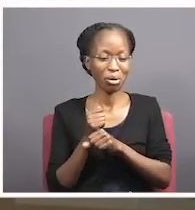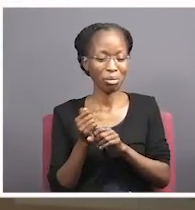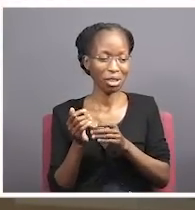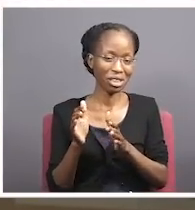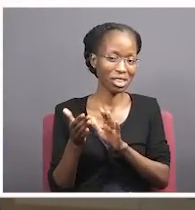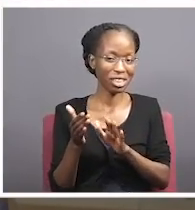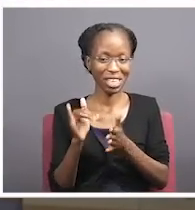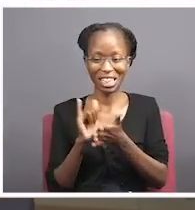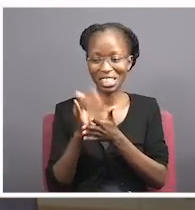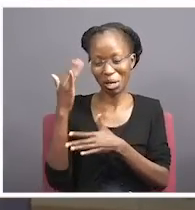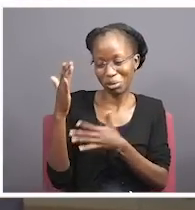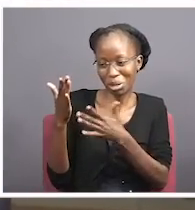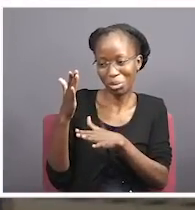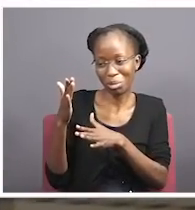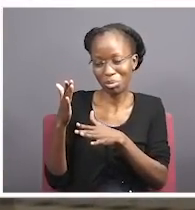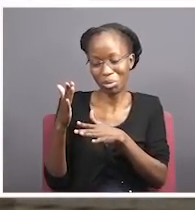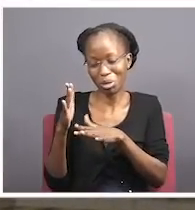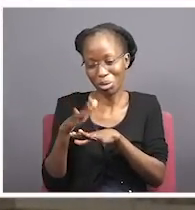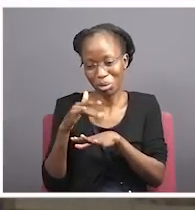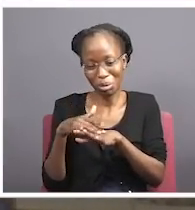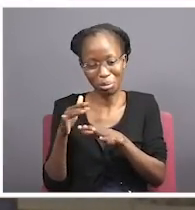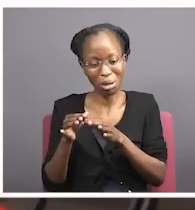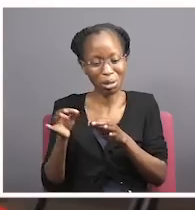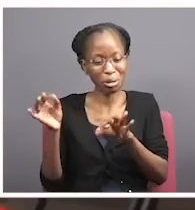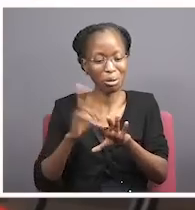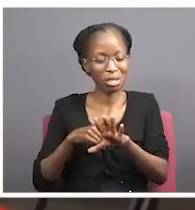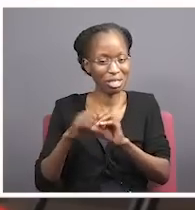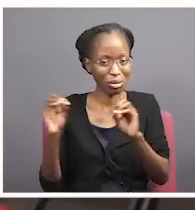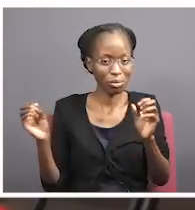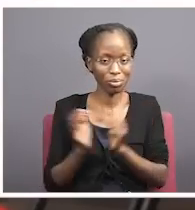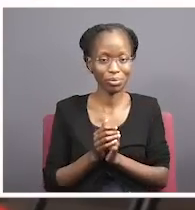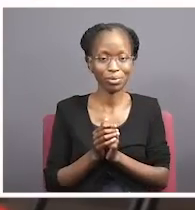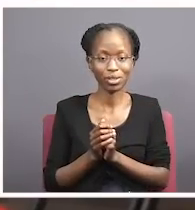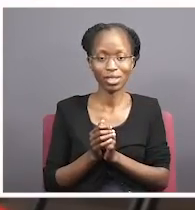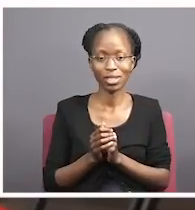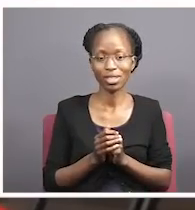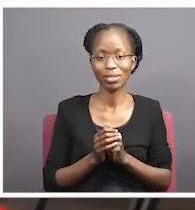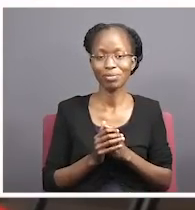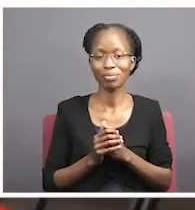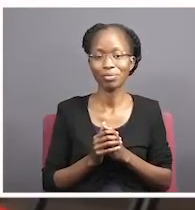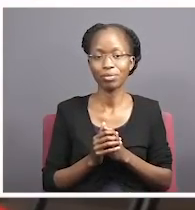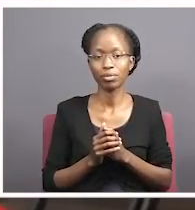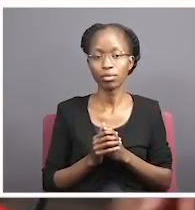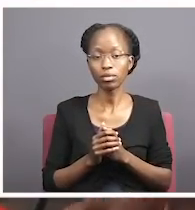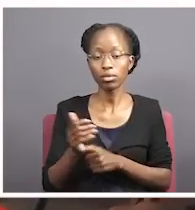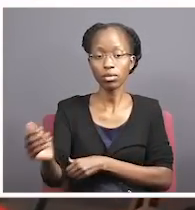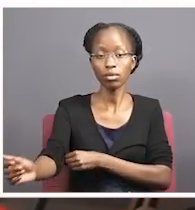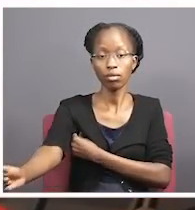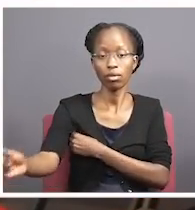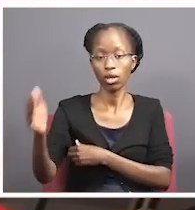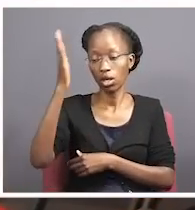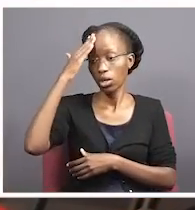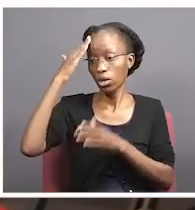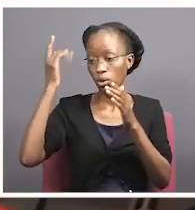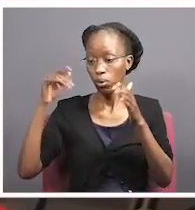job. Oh. So it's taken a while to bring you back. No, we're but delighted thank you, to thank you. It's a joy to have you back. I